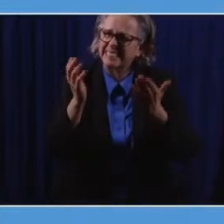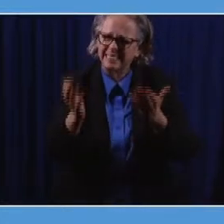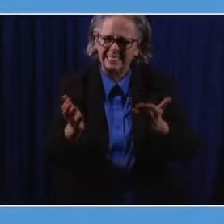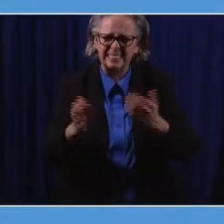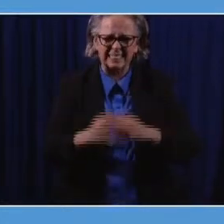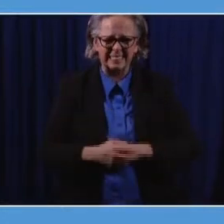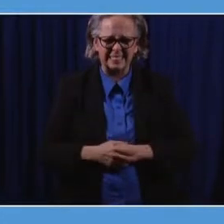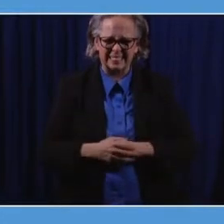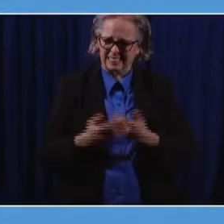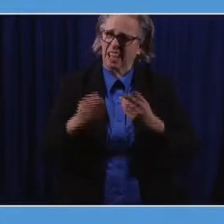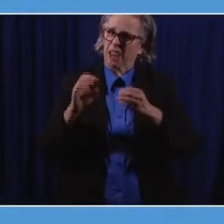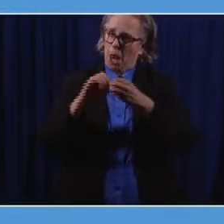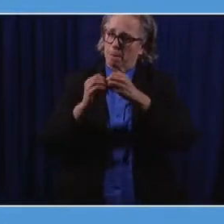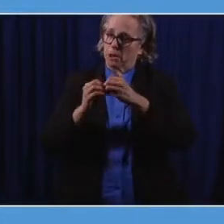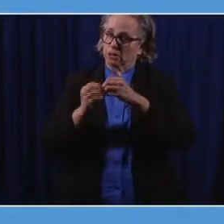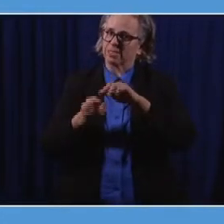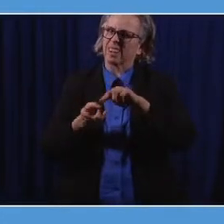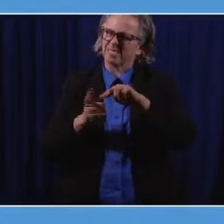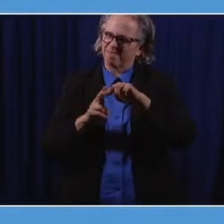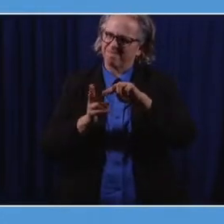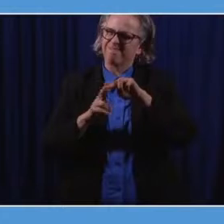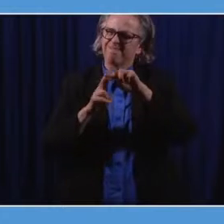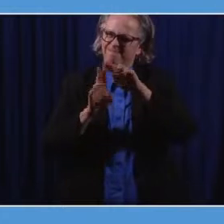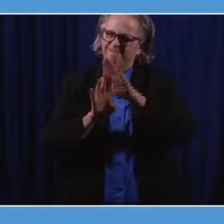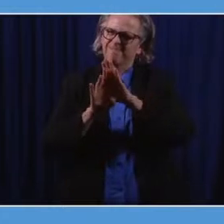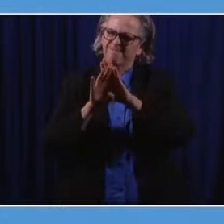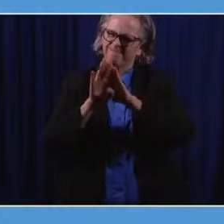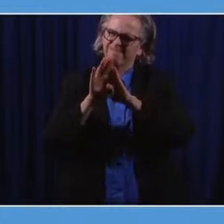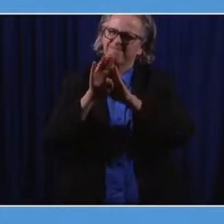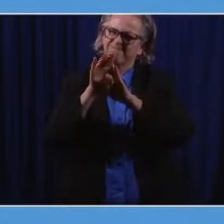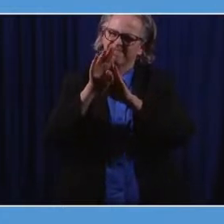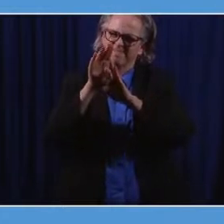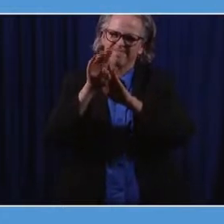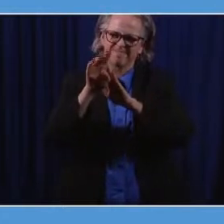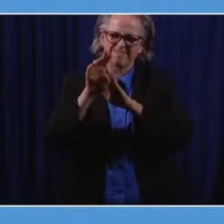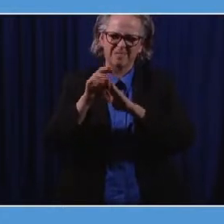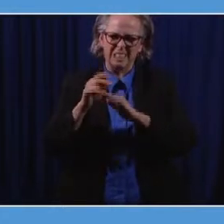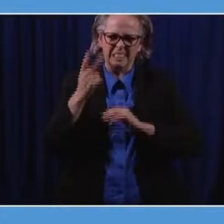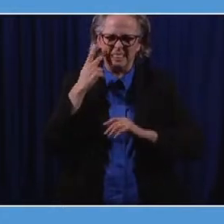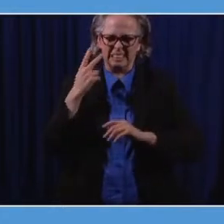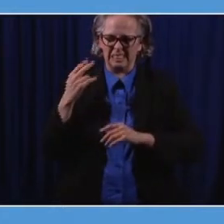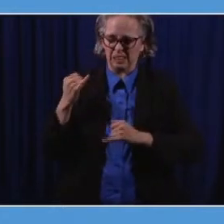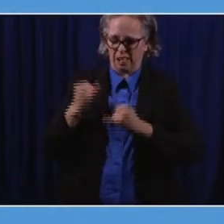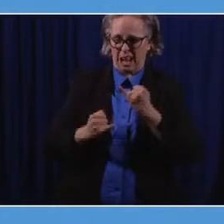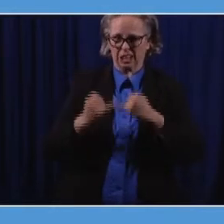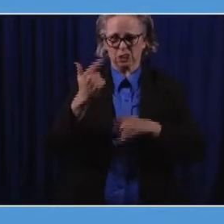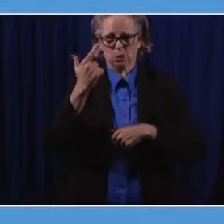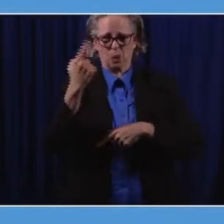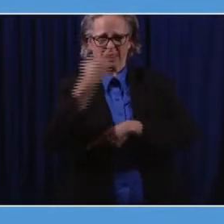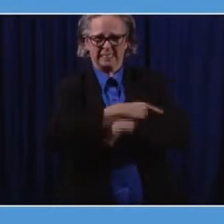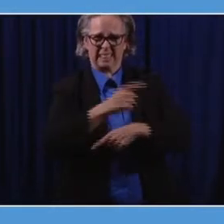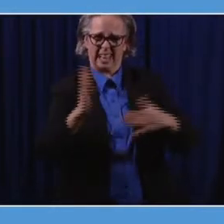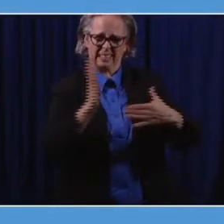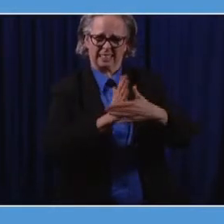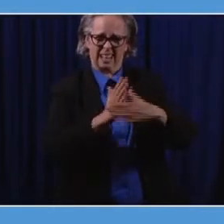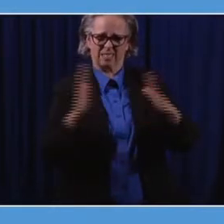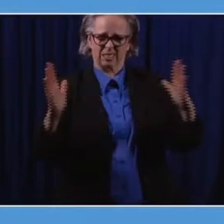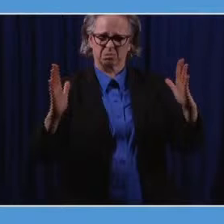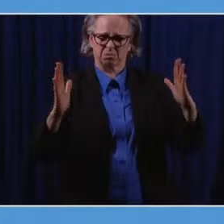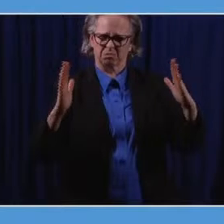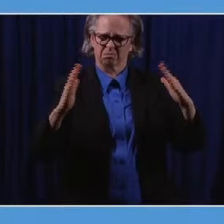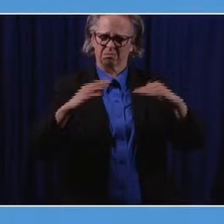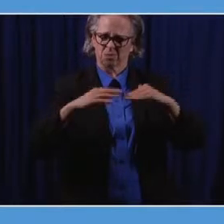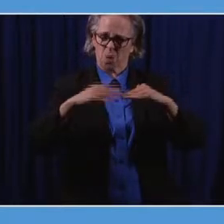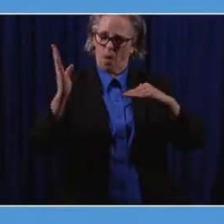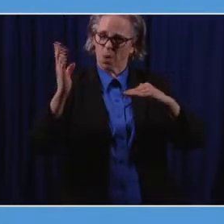We're now, you can kind of see the trend of the last 21 days. We're over now 1,000. There